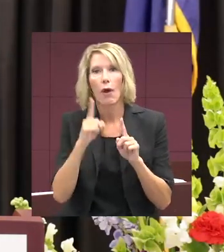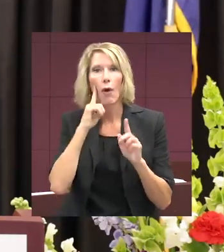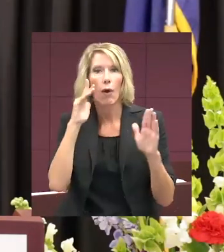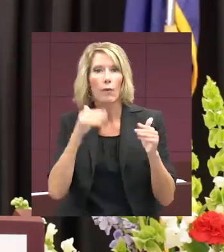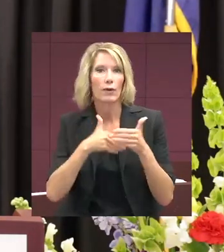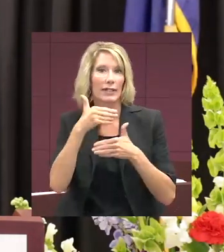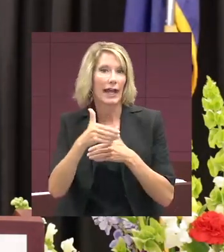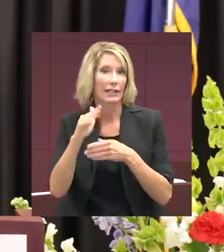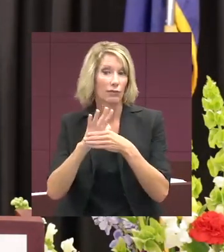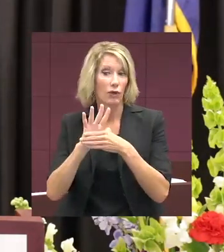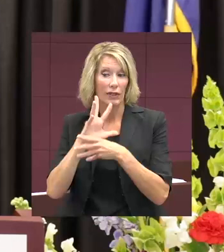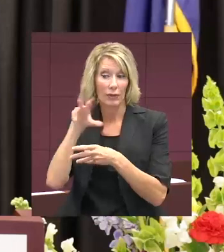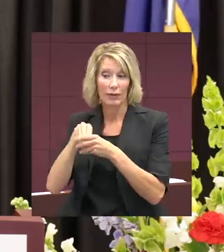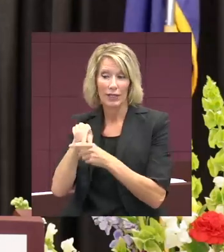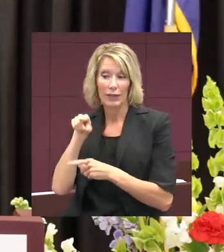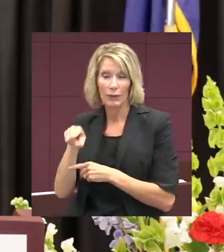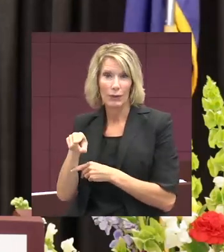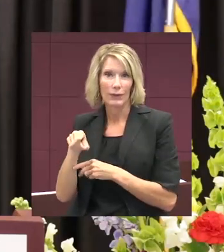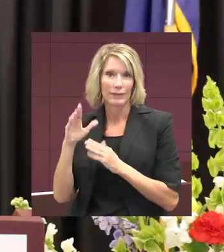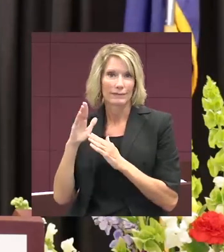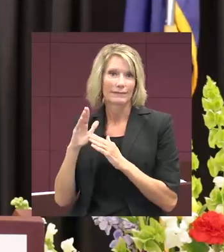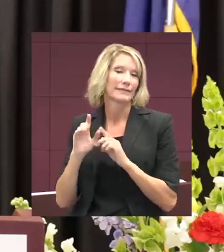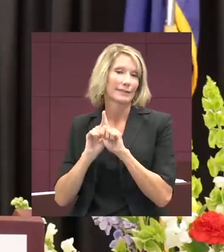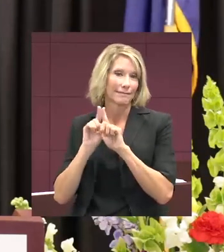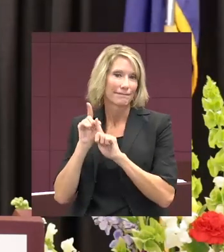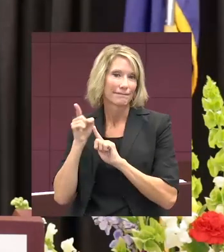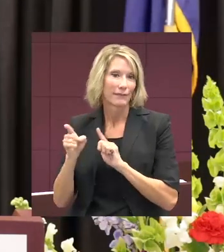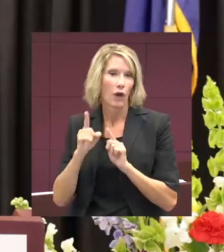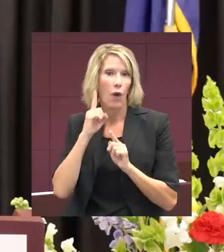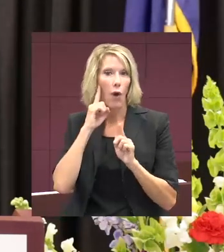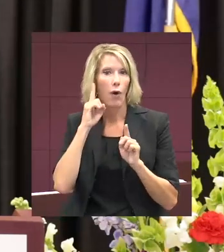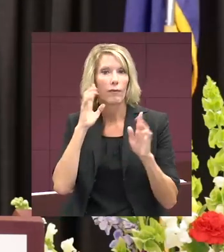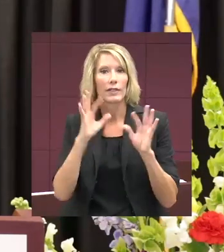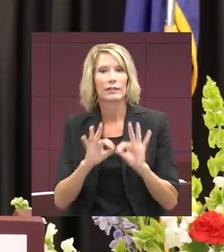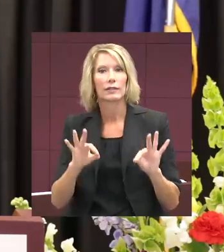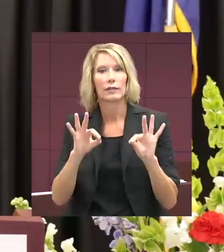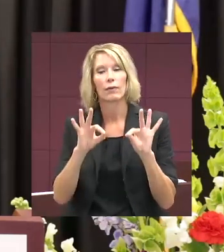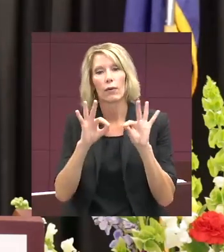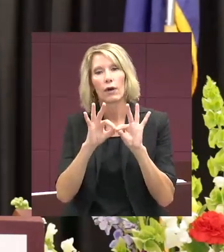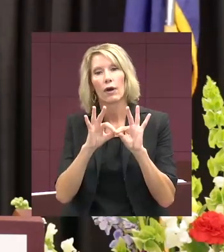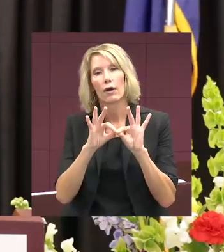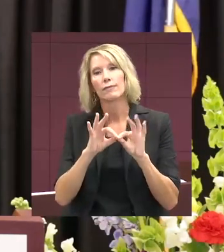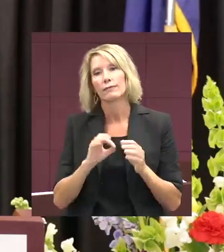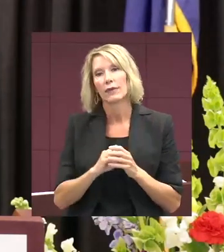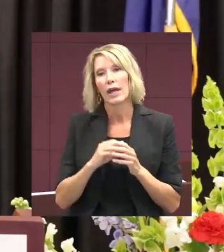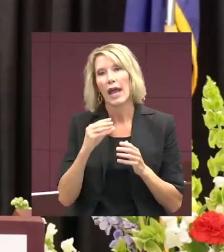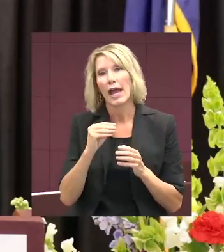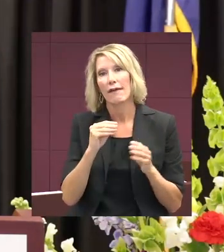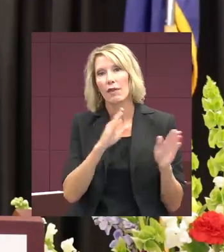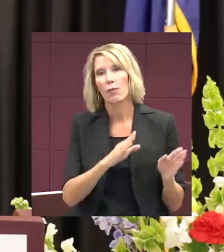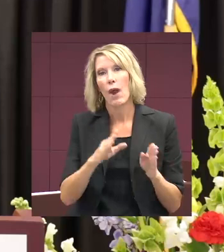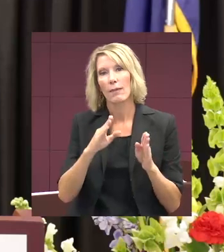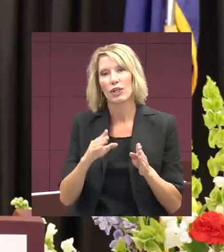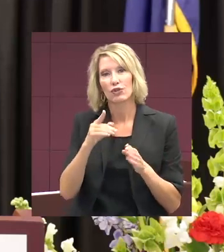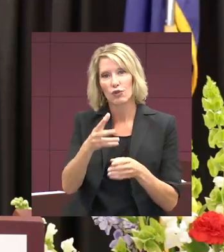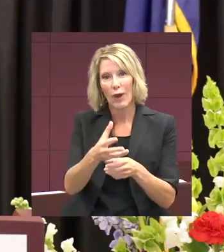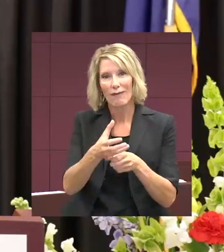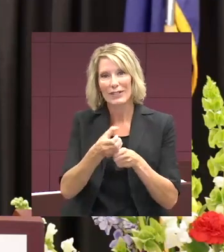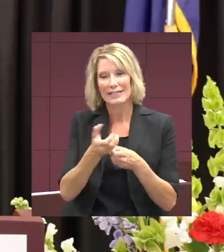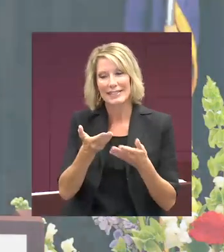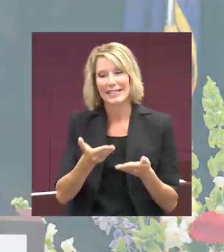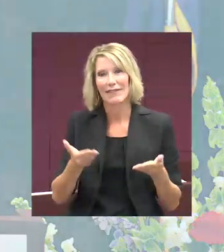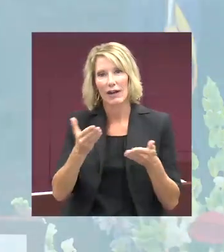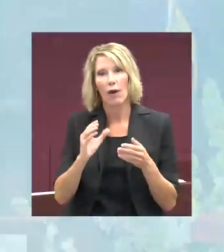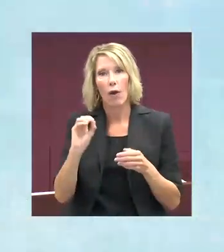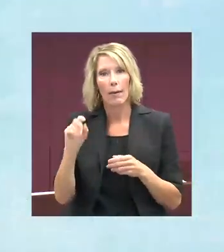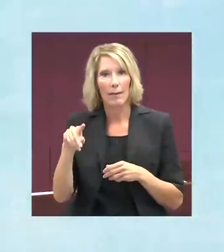feature film starring you is epic and worthy of the preparation you have received here in the Omaha Public